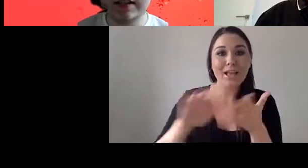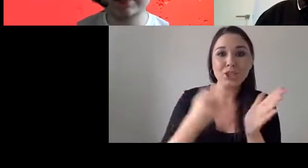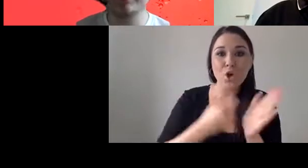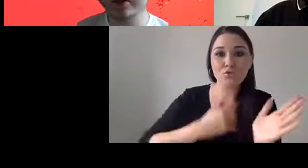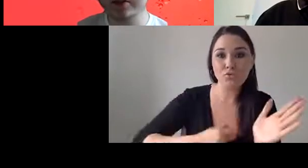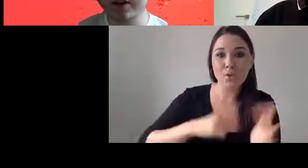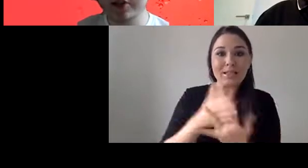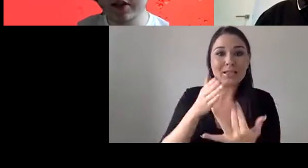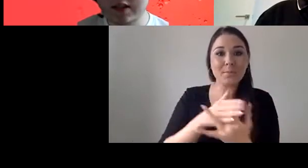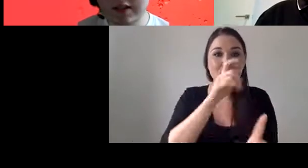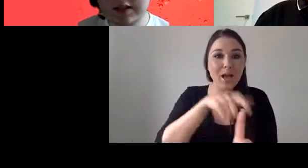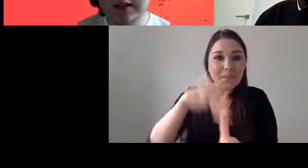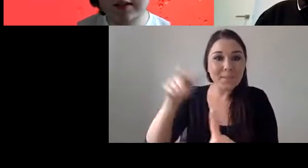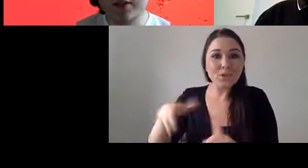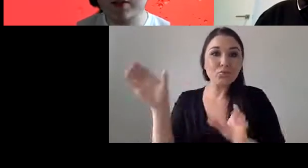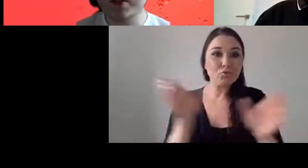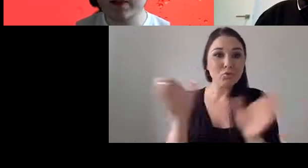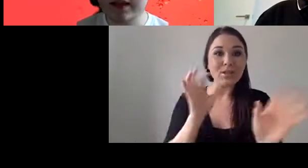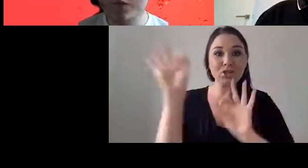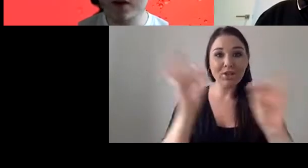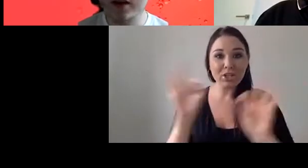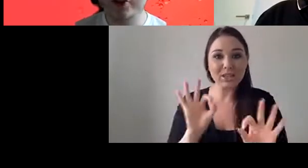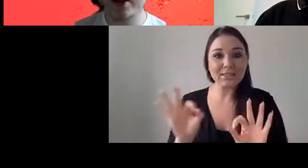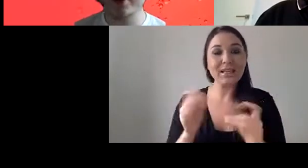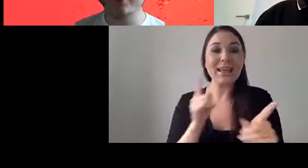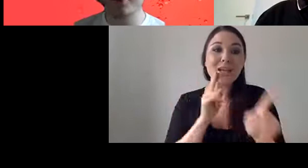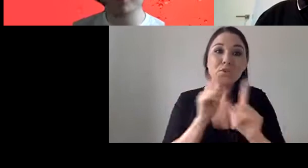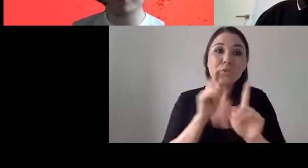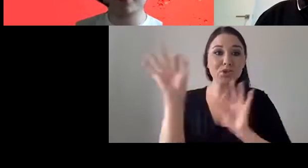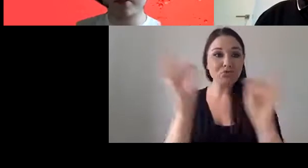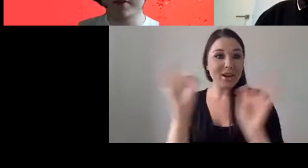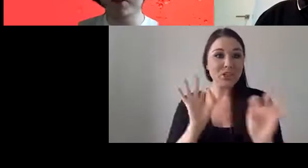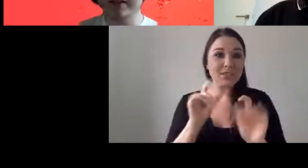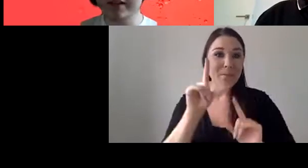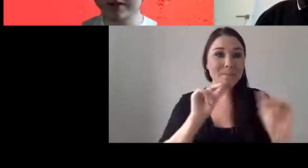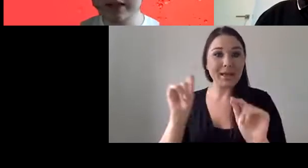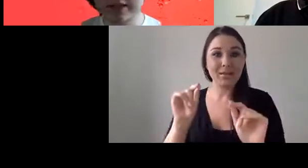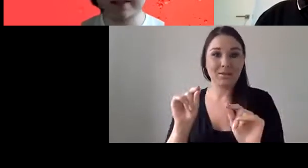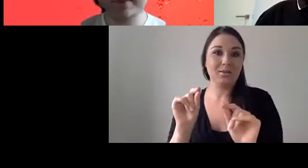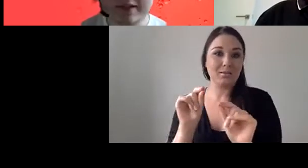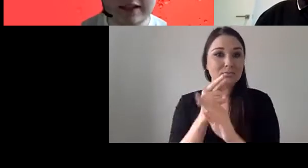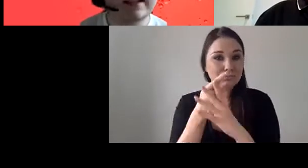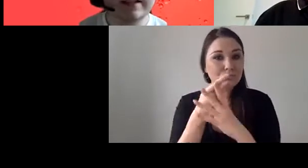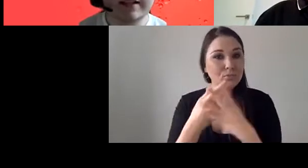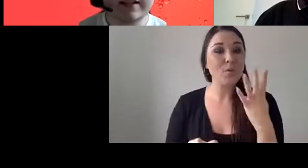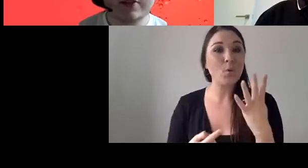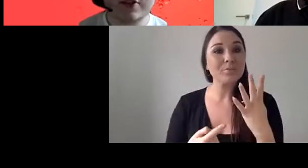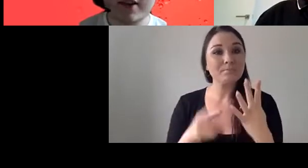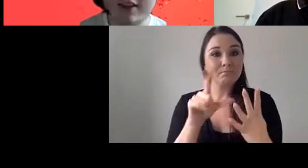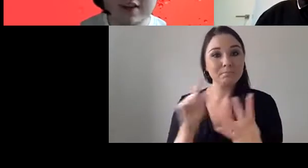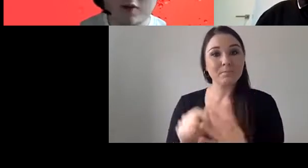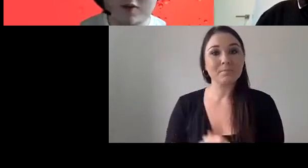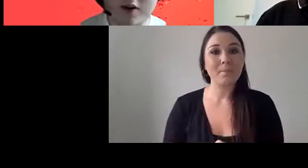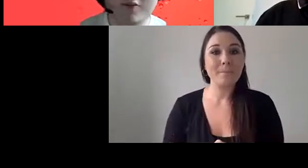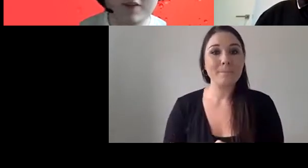strategies, and interviewing strategies. So if you'd like to pick that, we'll share the results soon enough once that's completed. Just